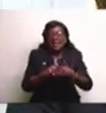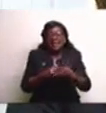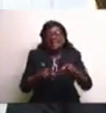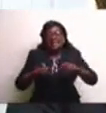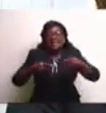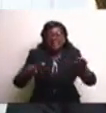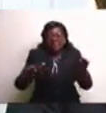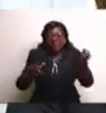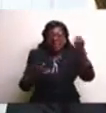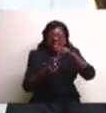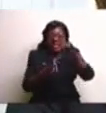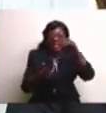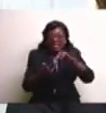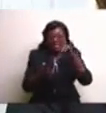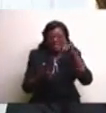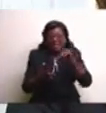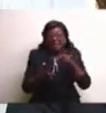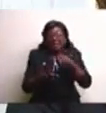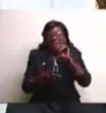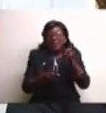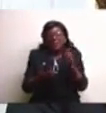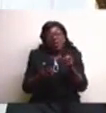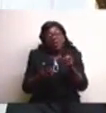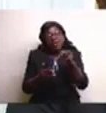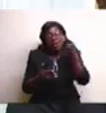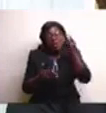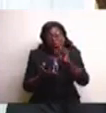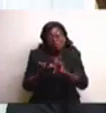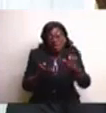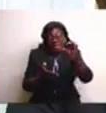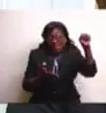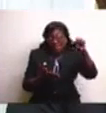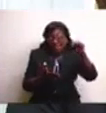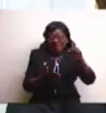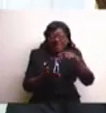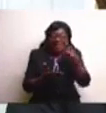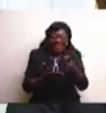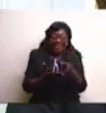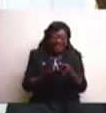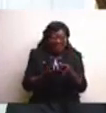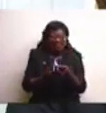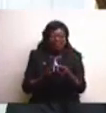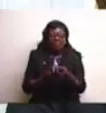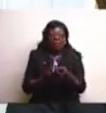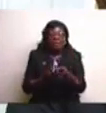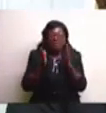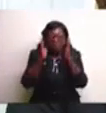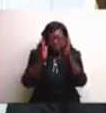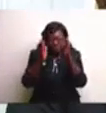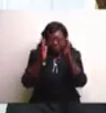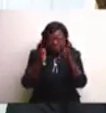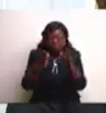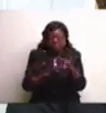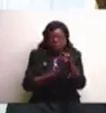he was very gracious in his remarks. He didn't necessarily want to concede that. But his focus was